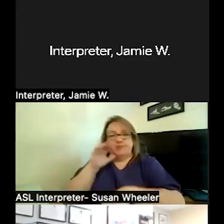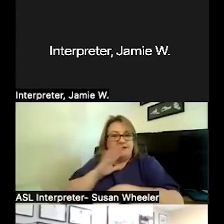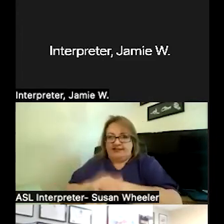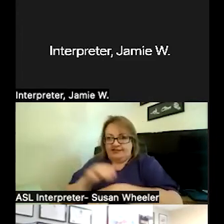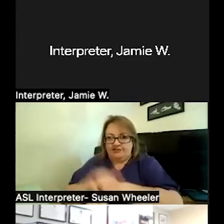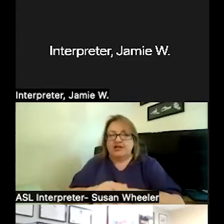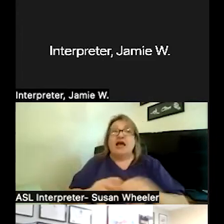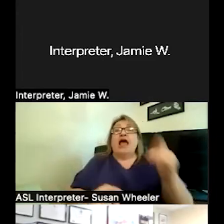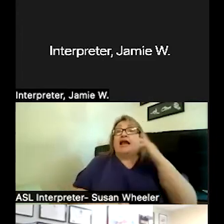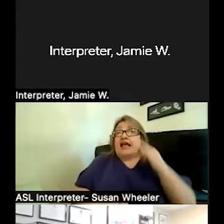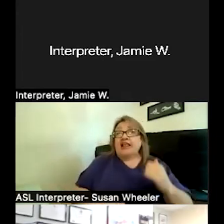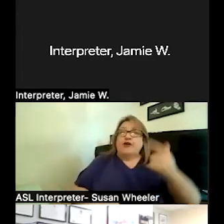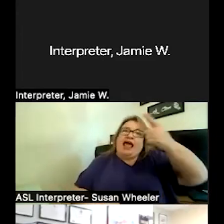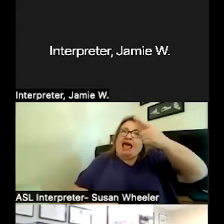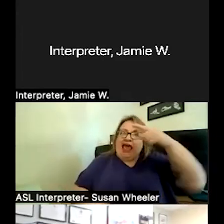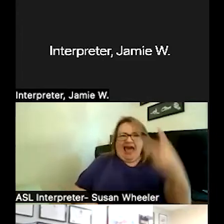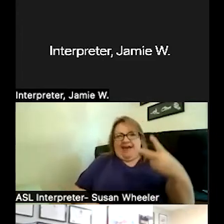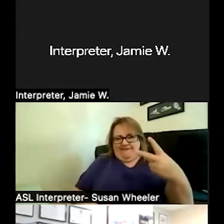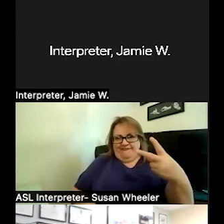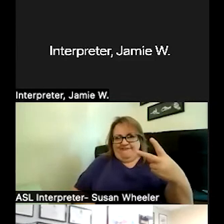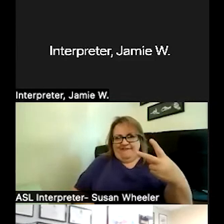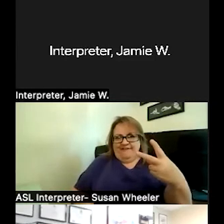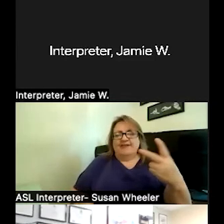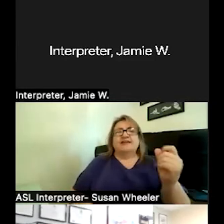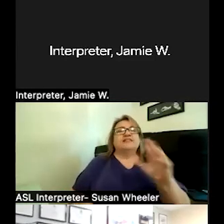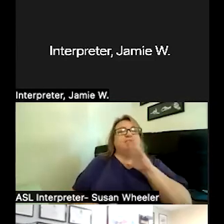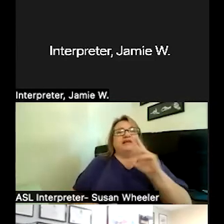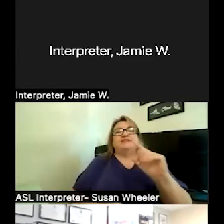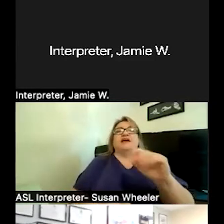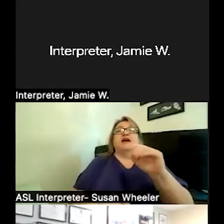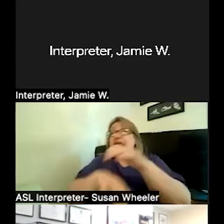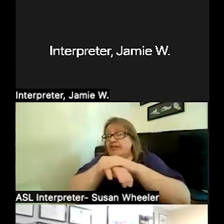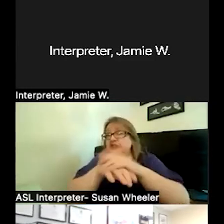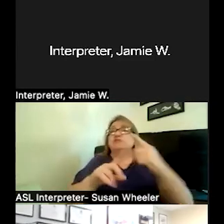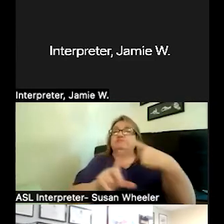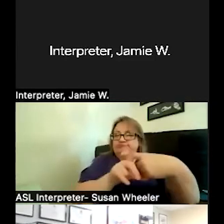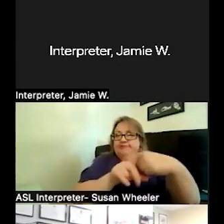half the population speaks a language other than English.